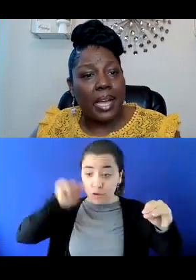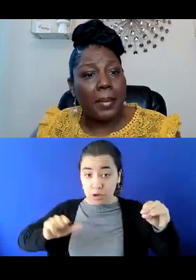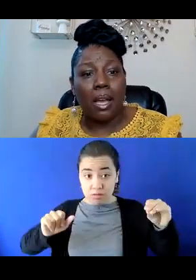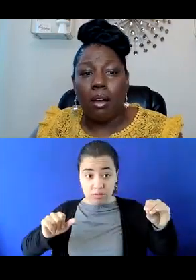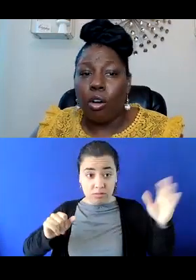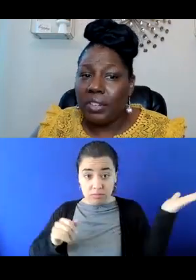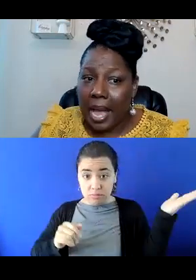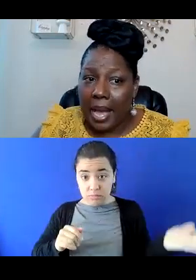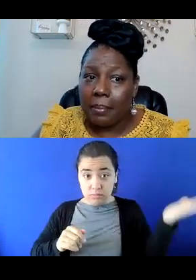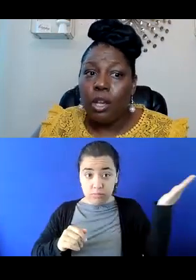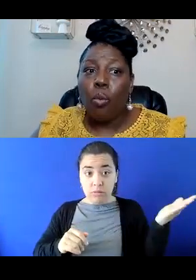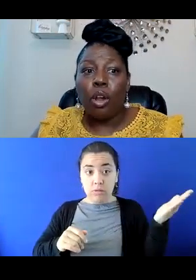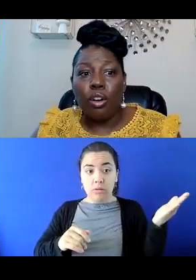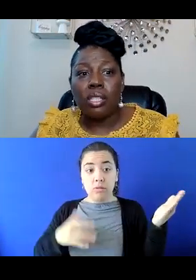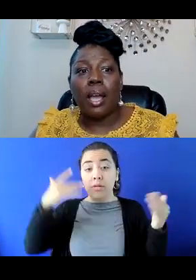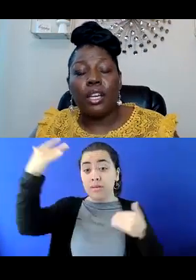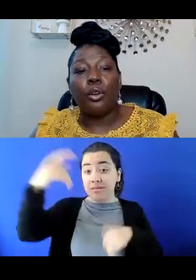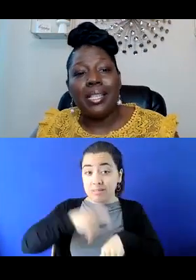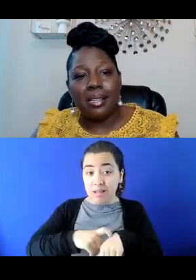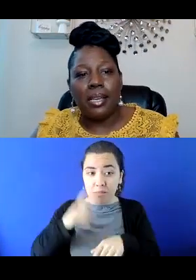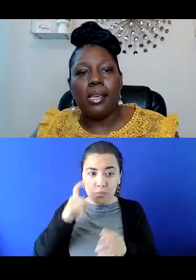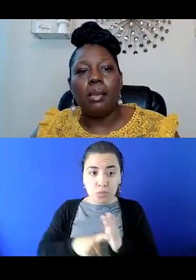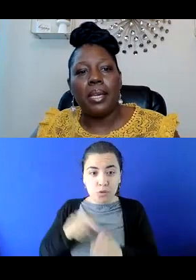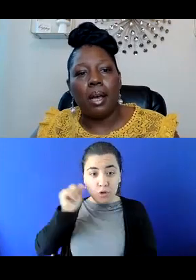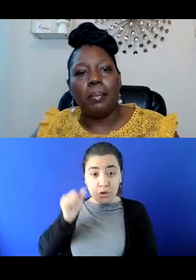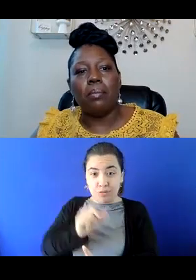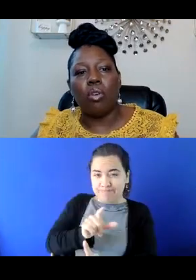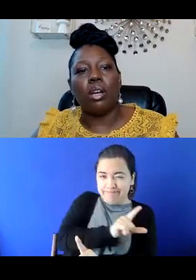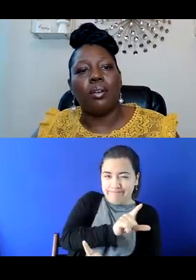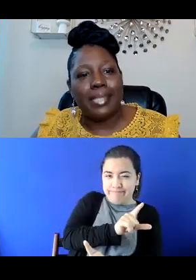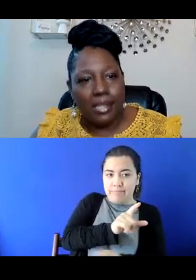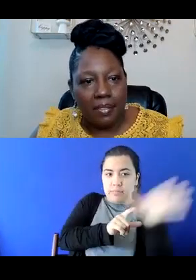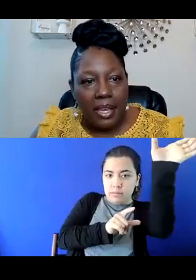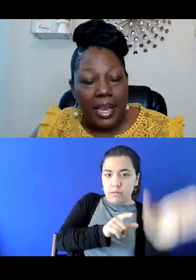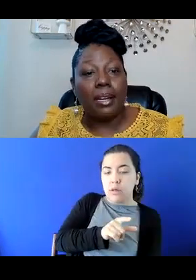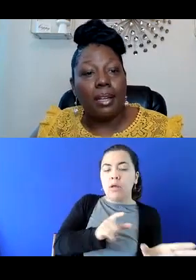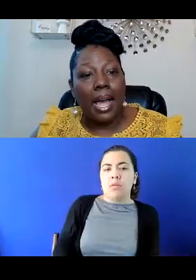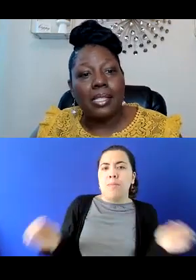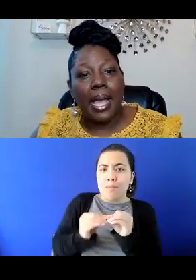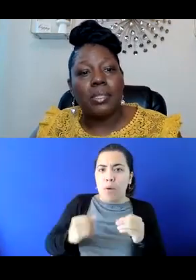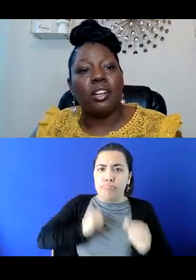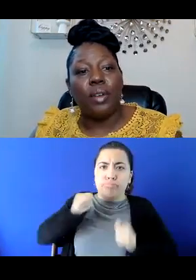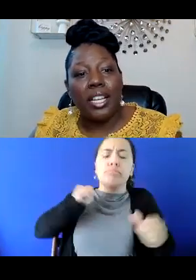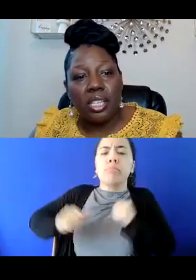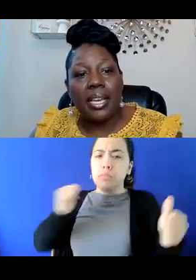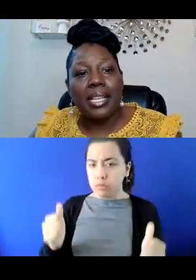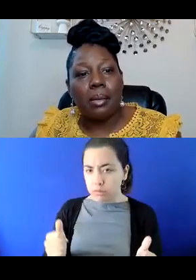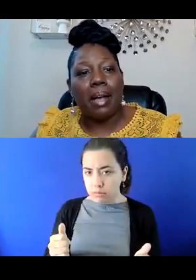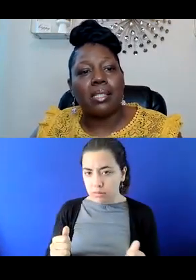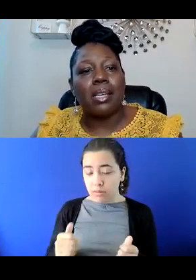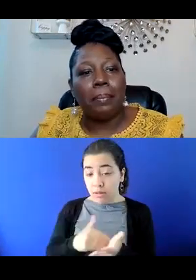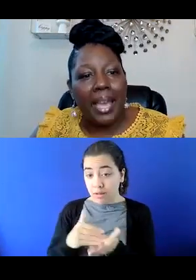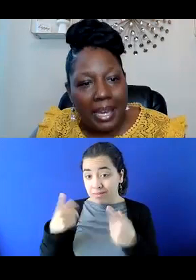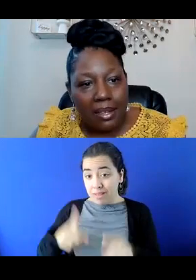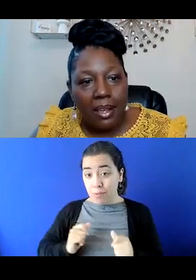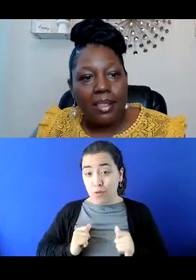this phenomenon over time where girls are increasingly becoming more aggressive. And a lot of times the aggression is